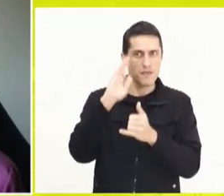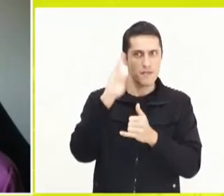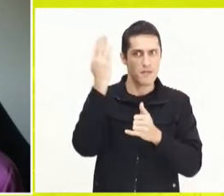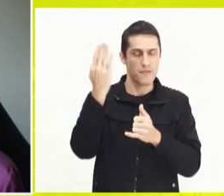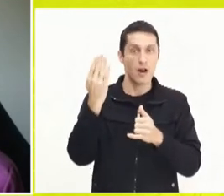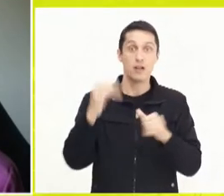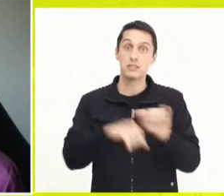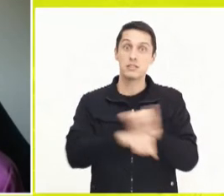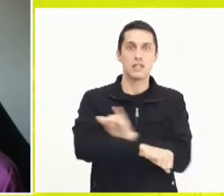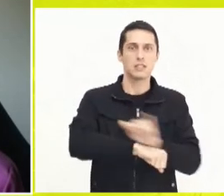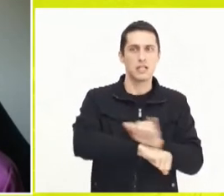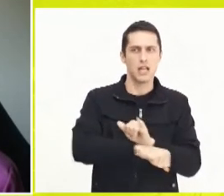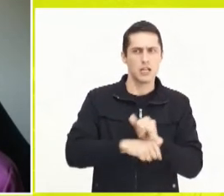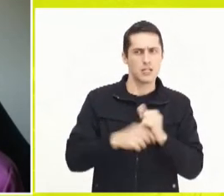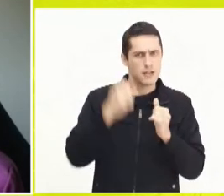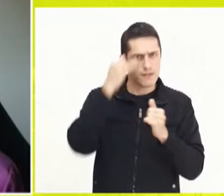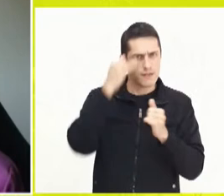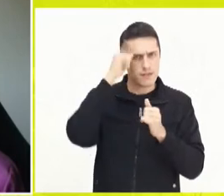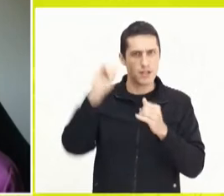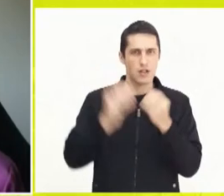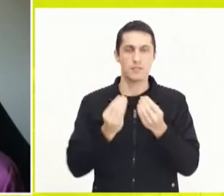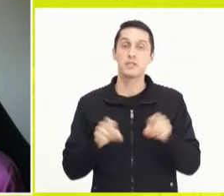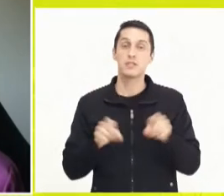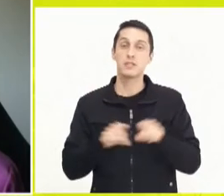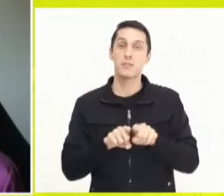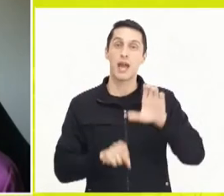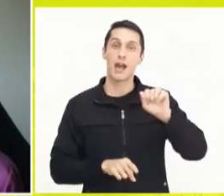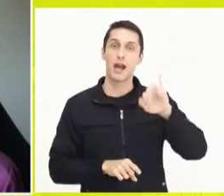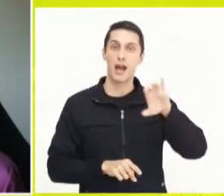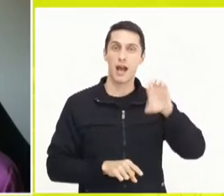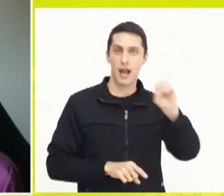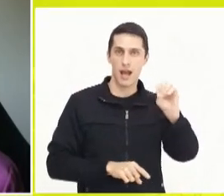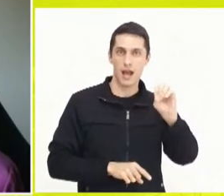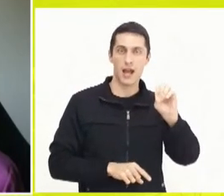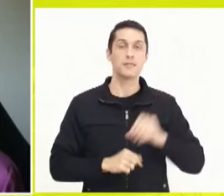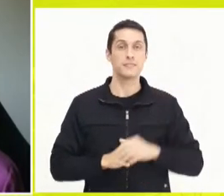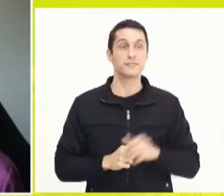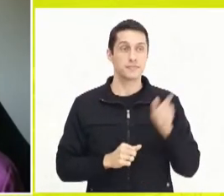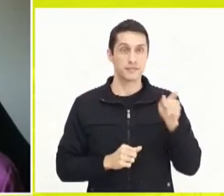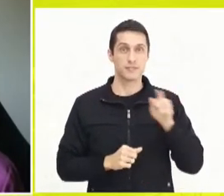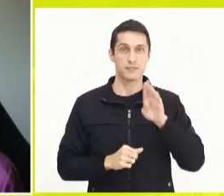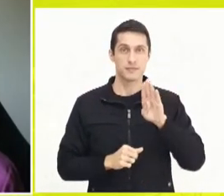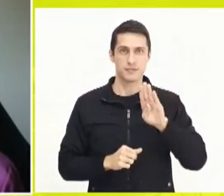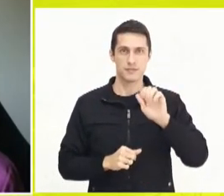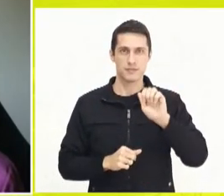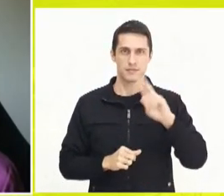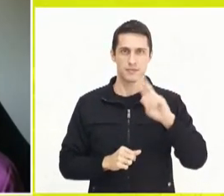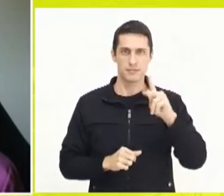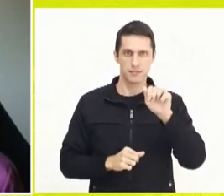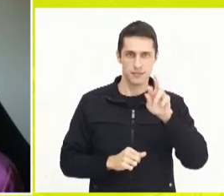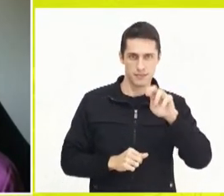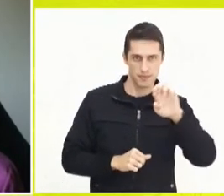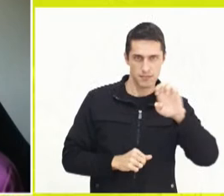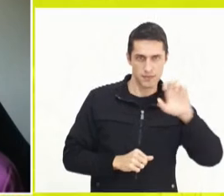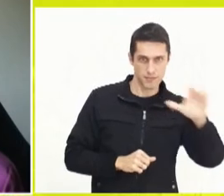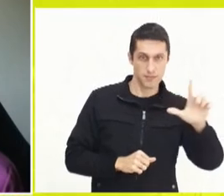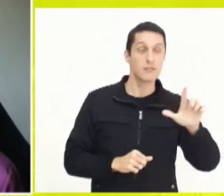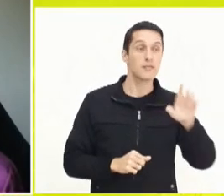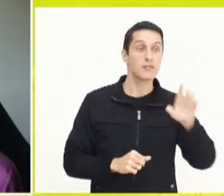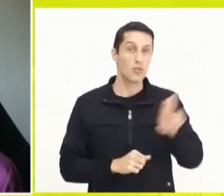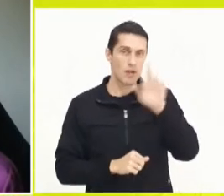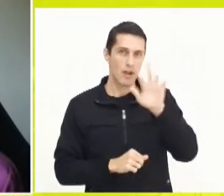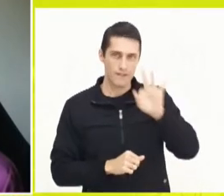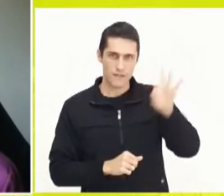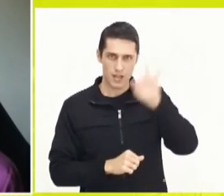attention welcome professor pejina kyo mita she's uh from the